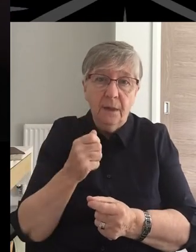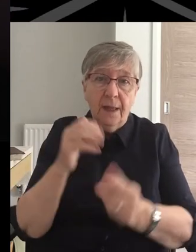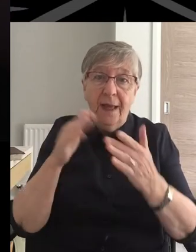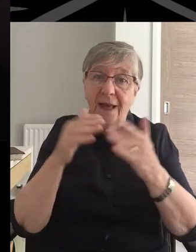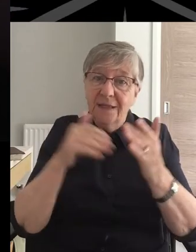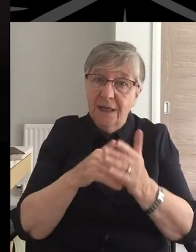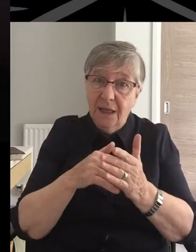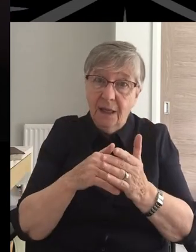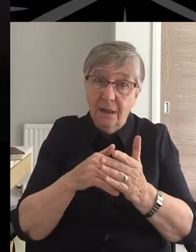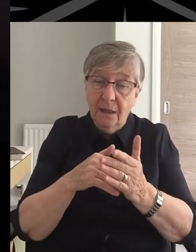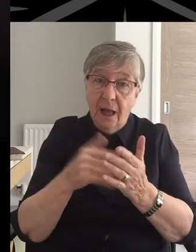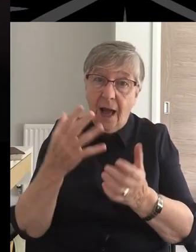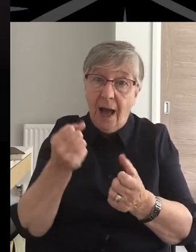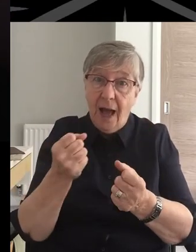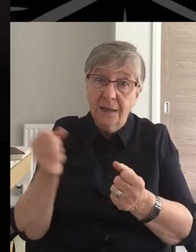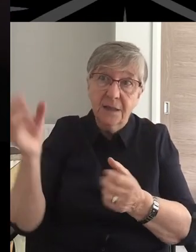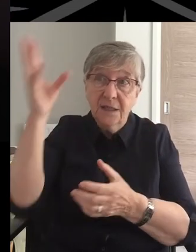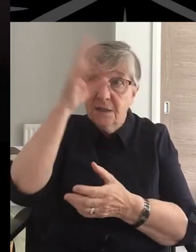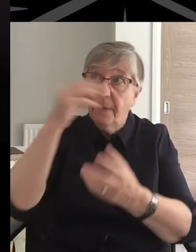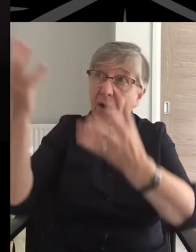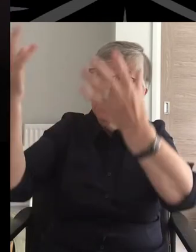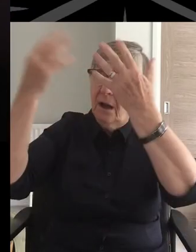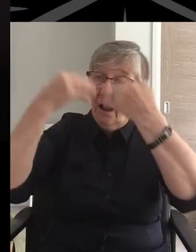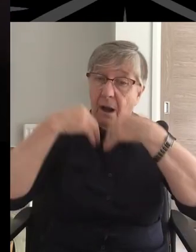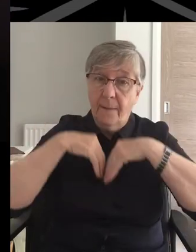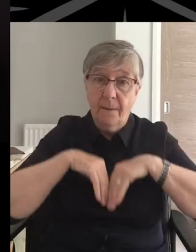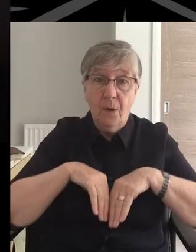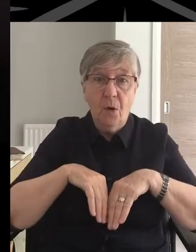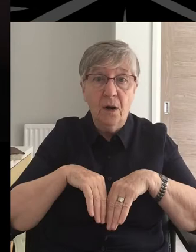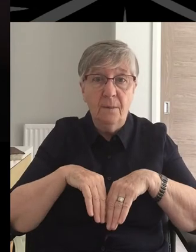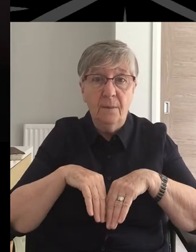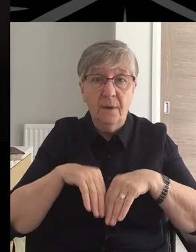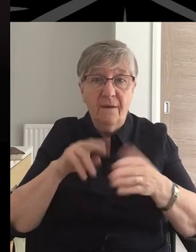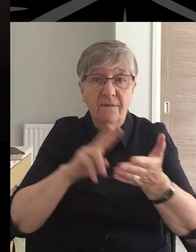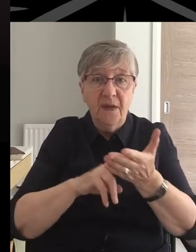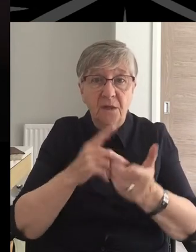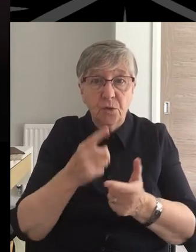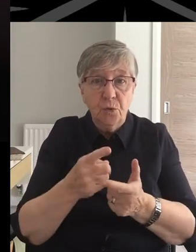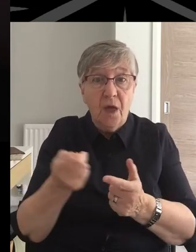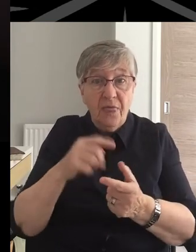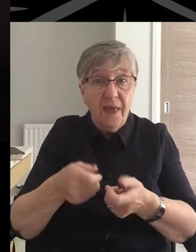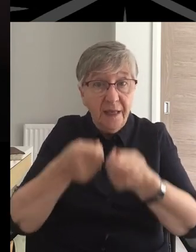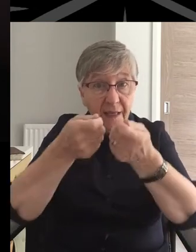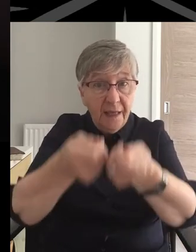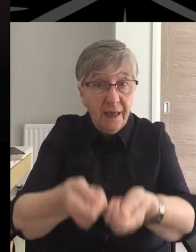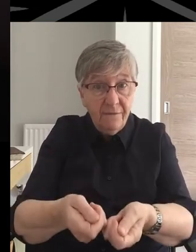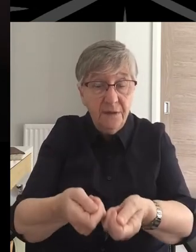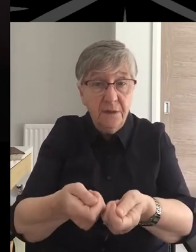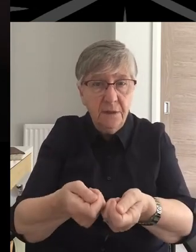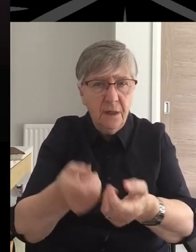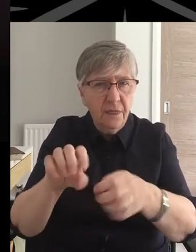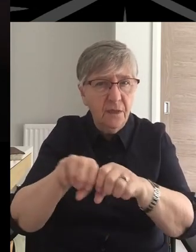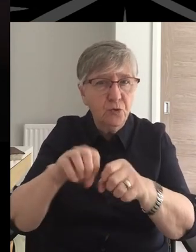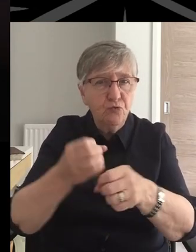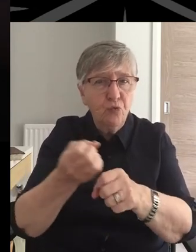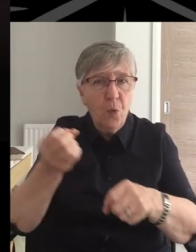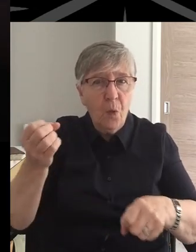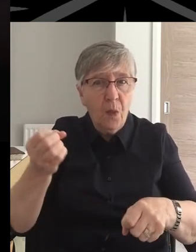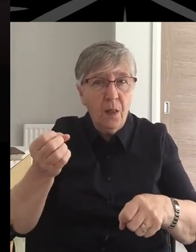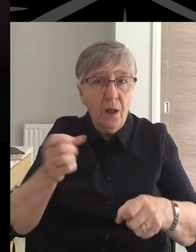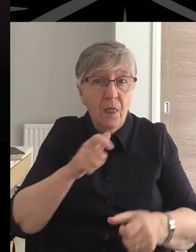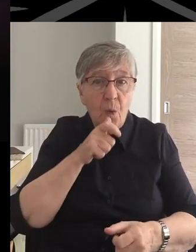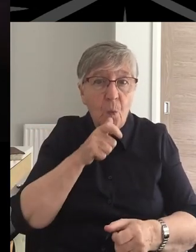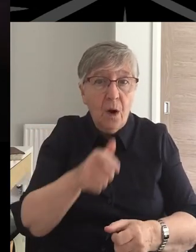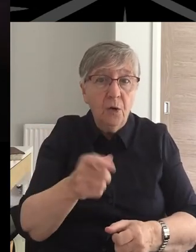Ezekiel has the Spirit come upon him and into him, verse 2. And then he's given in this picture of the scroll the Word